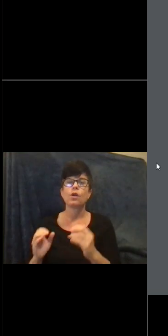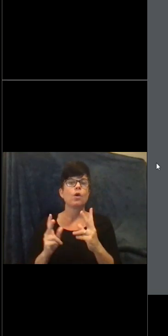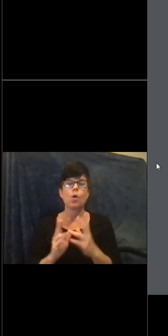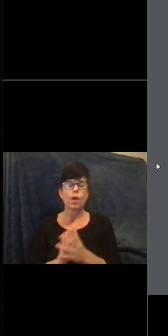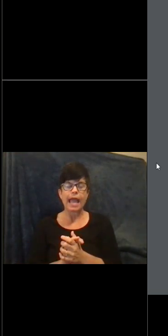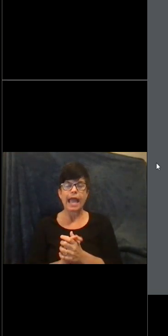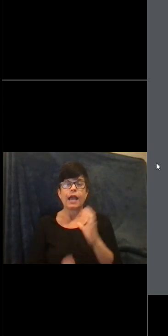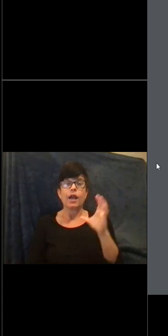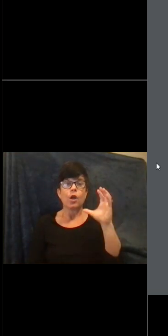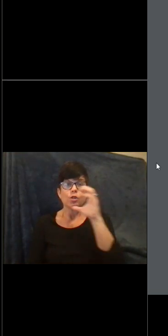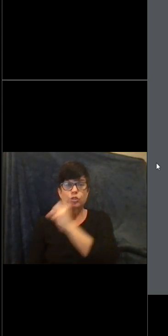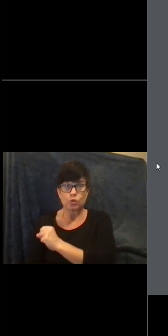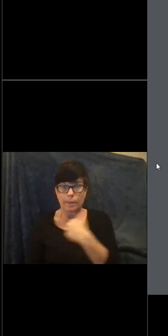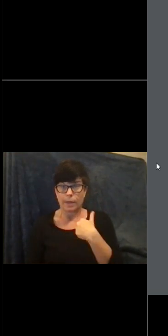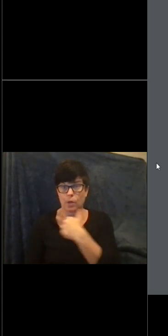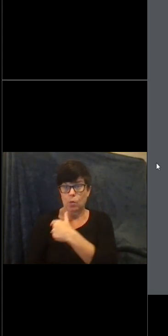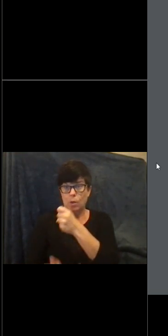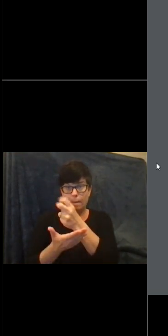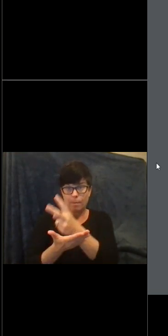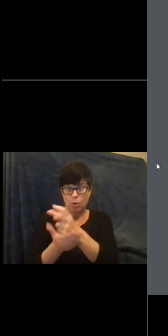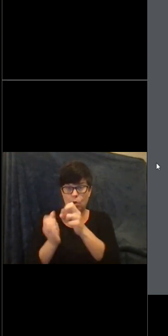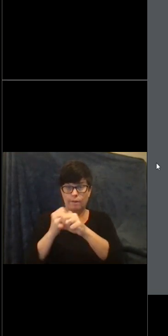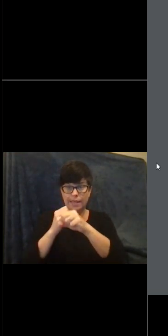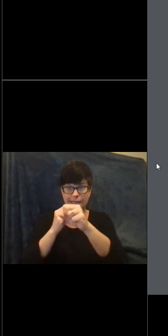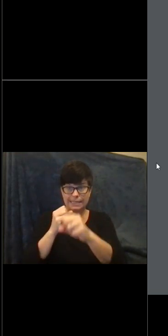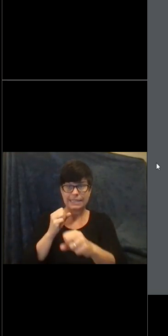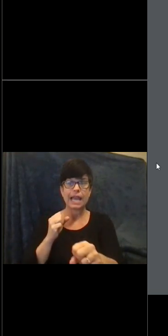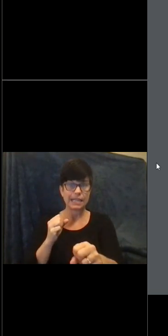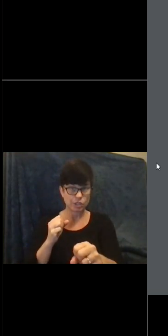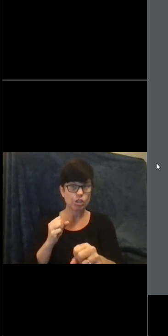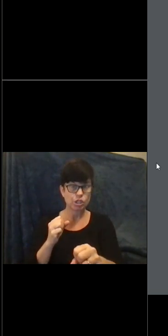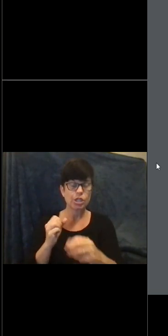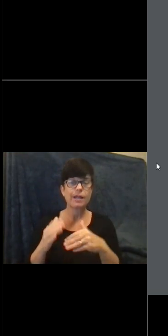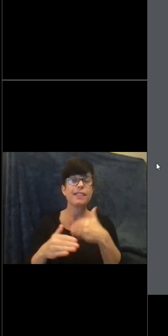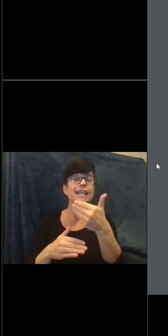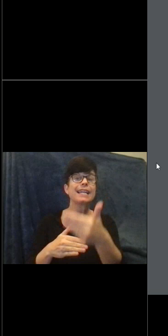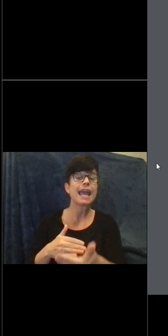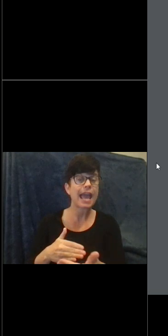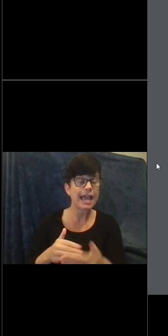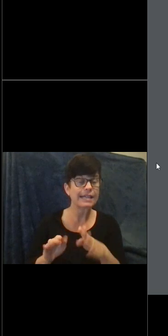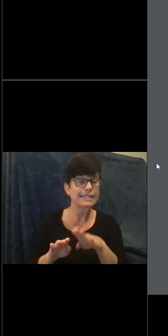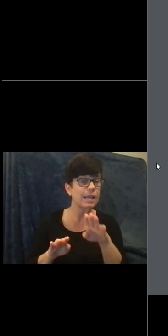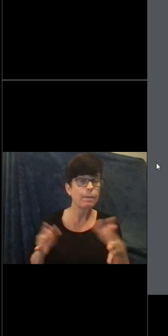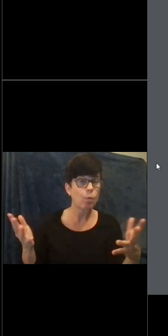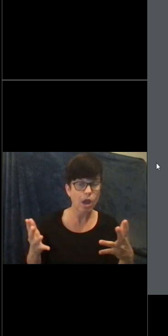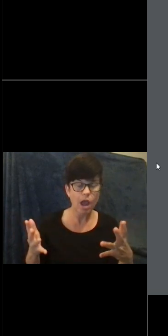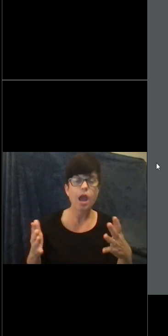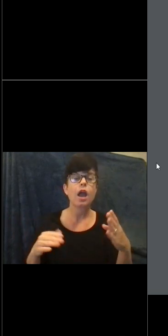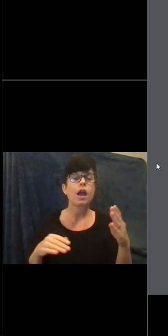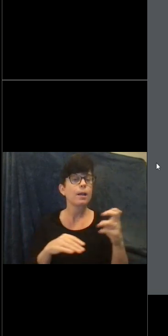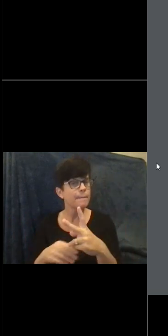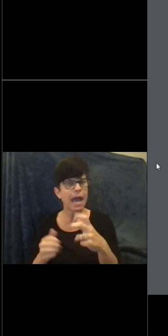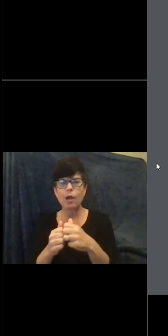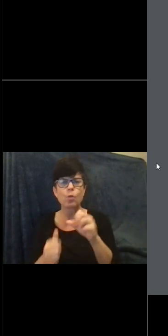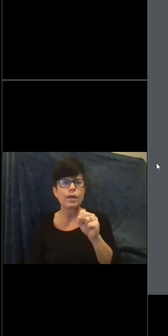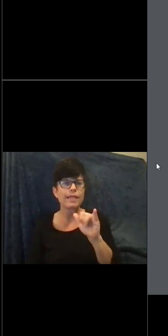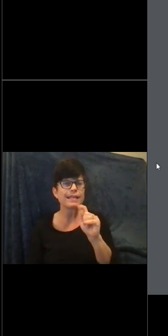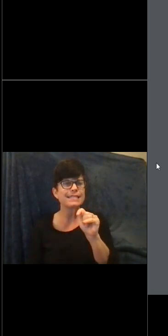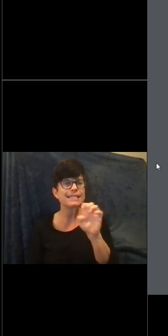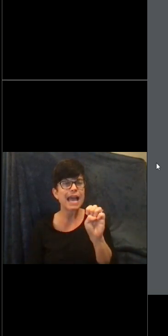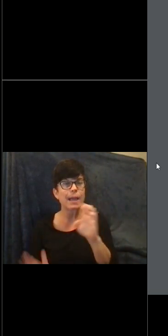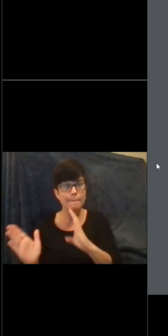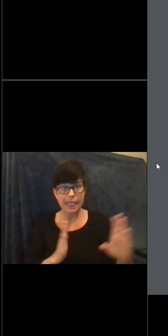Assuming that we approve the extension, Bonnie, the next step would be to come back with a site plan or something?